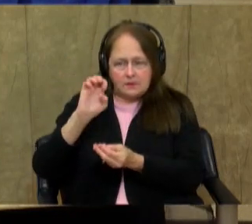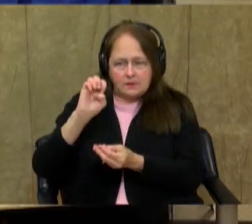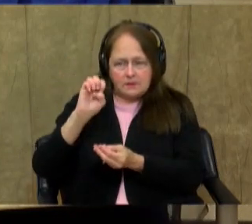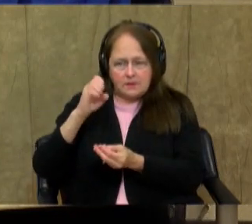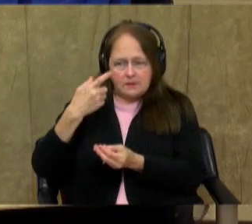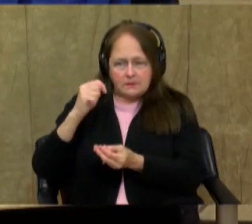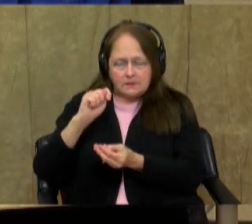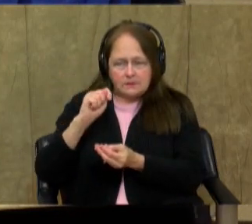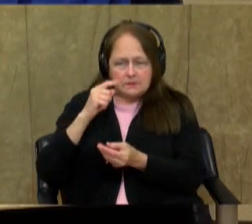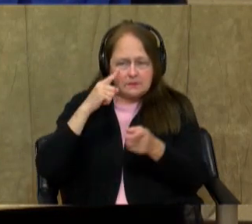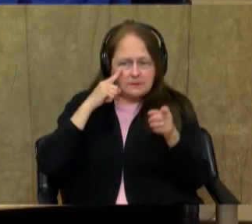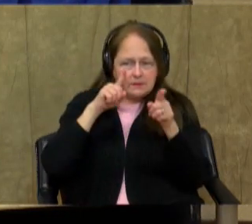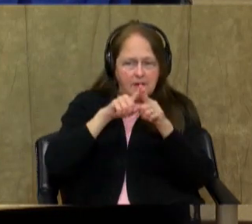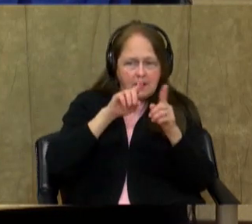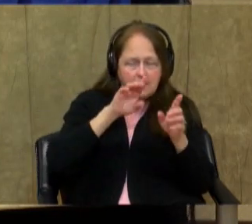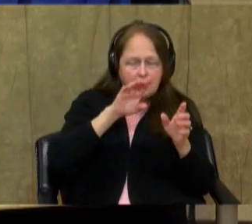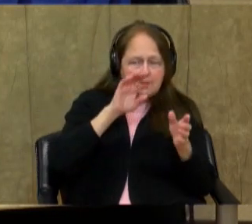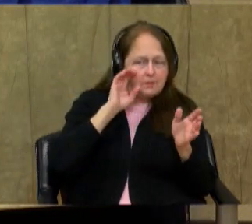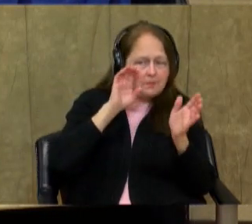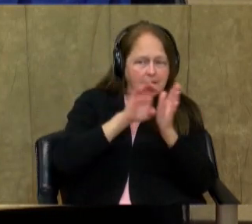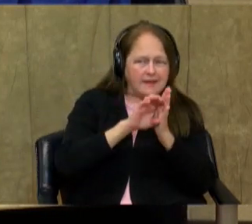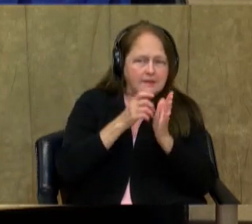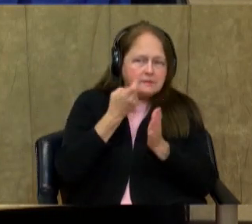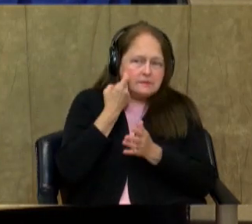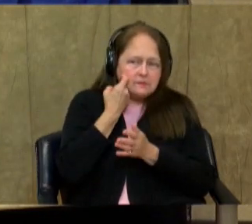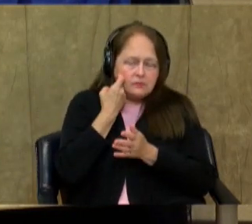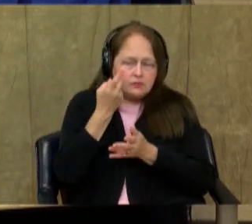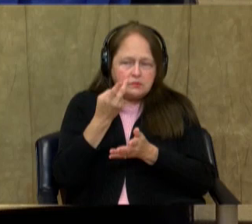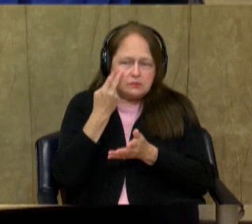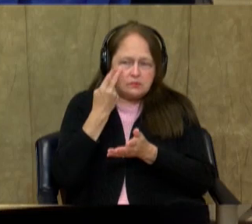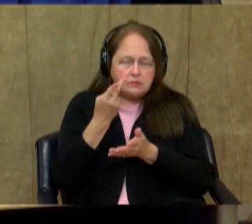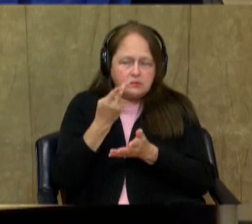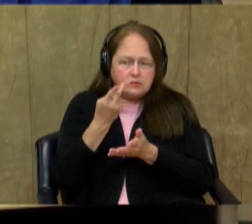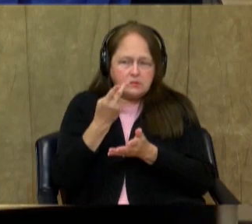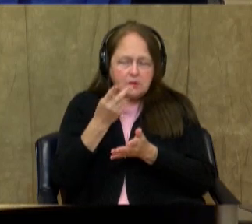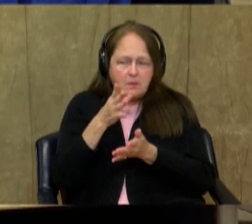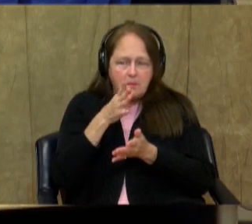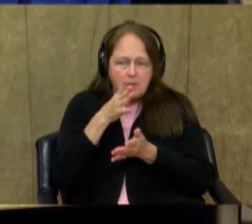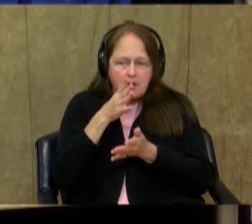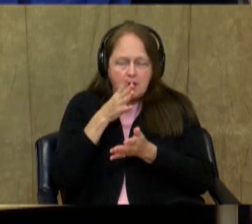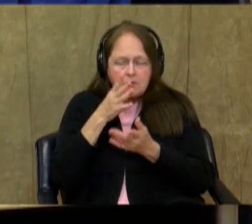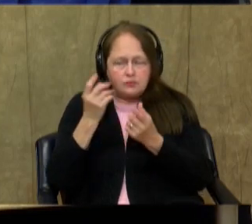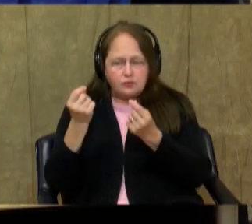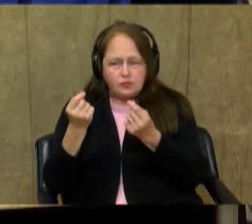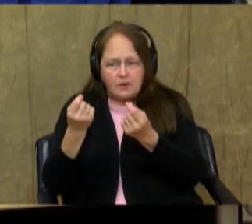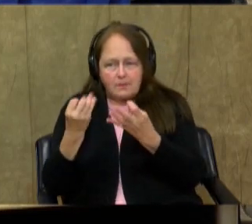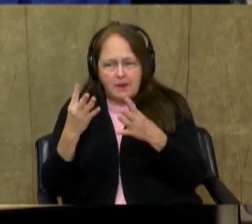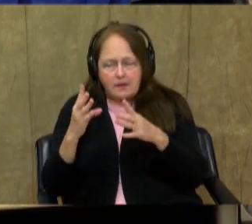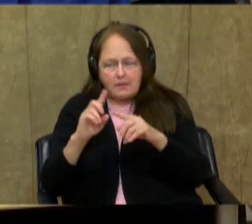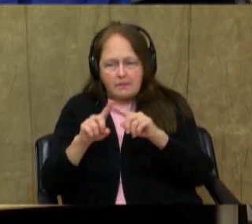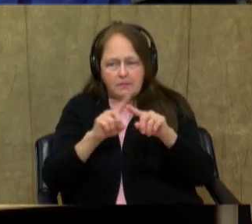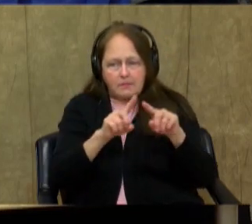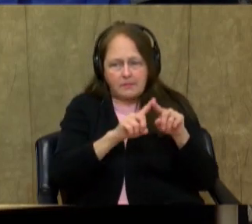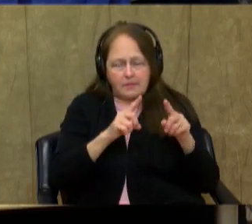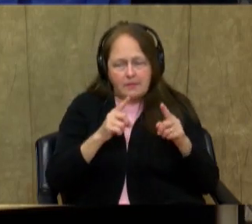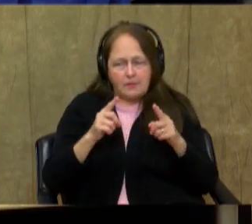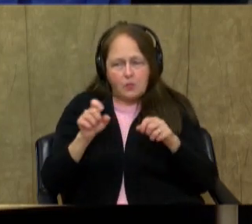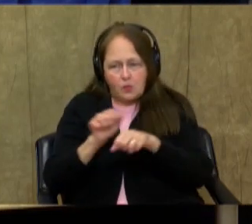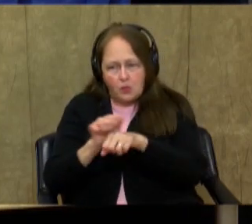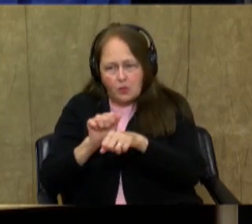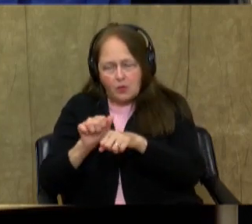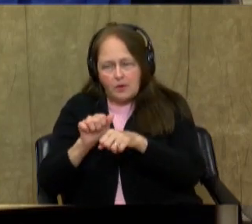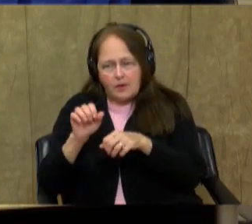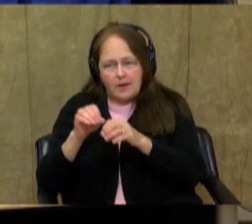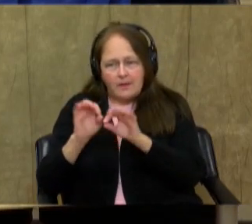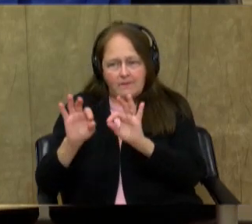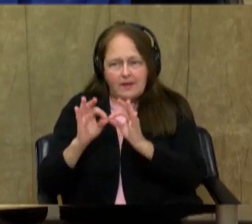similar to the picture that we previously viewed. Mom is multitasking. She is busy. Let's